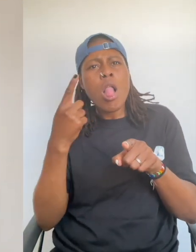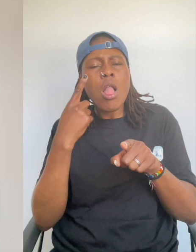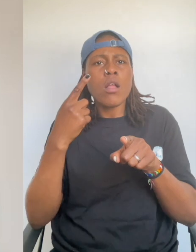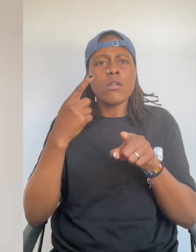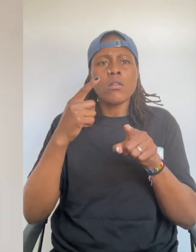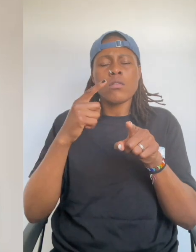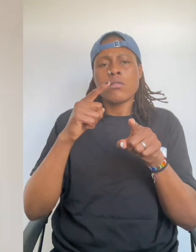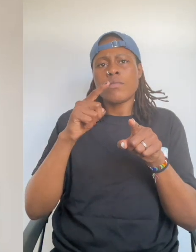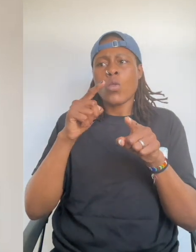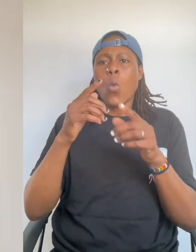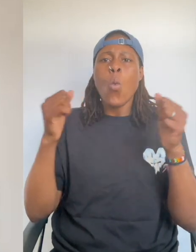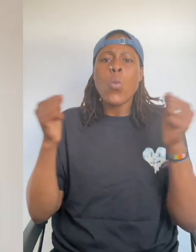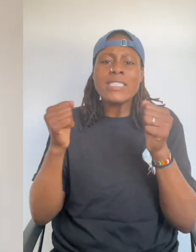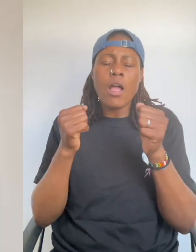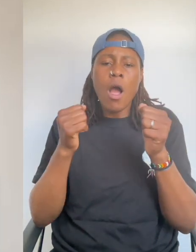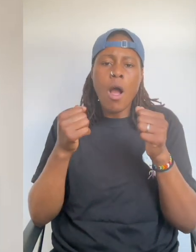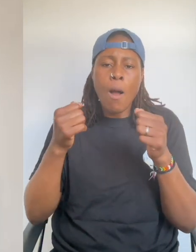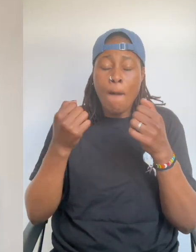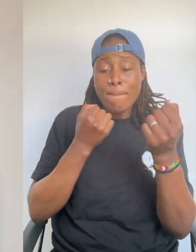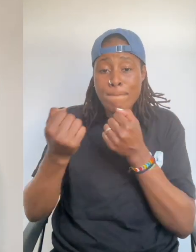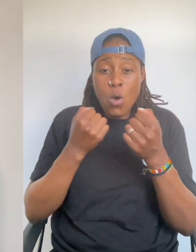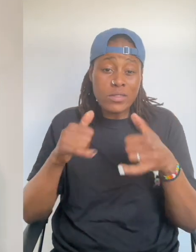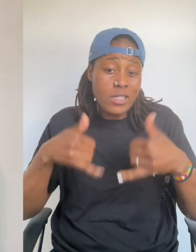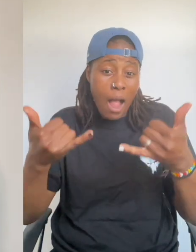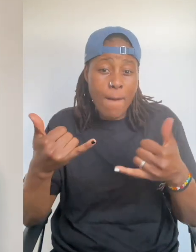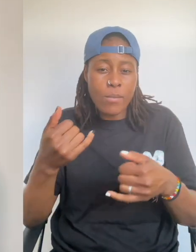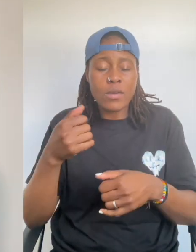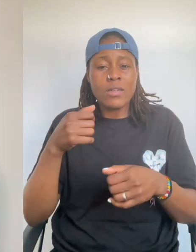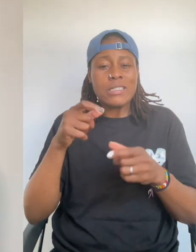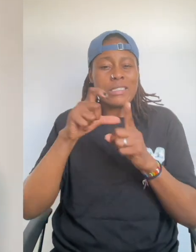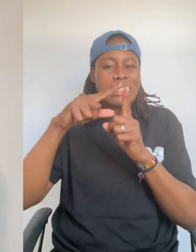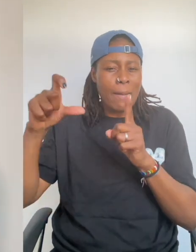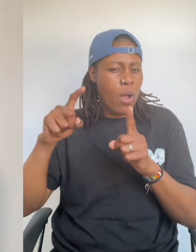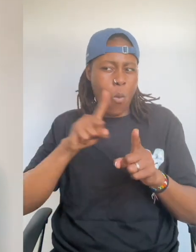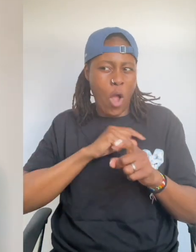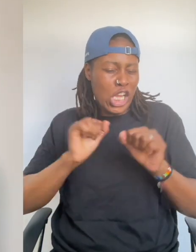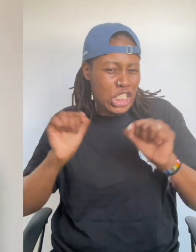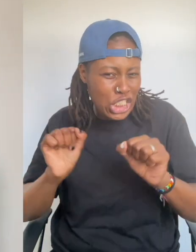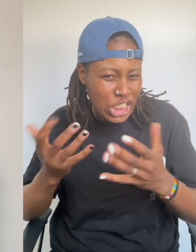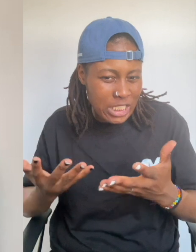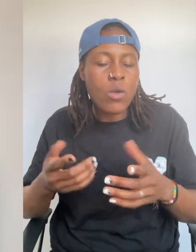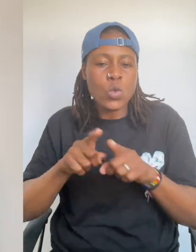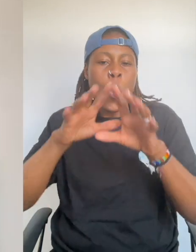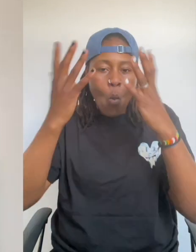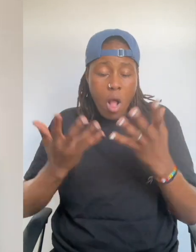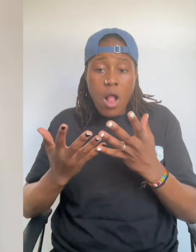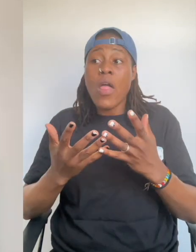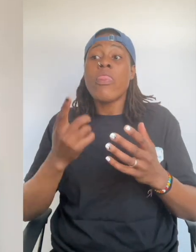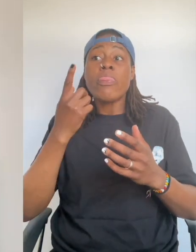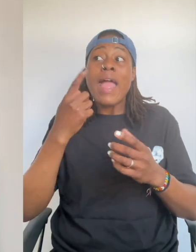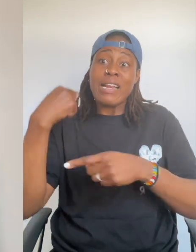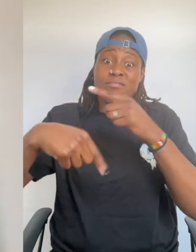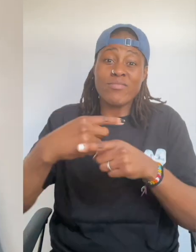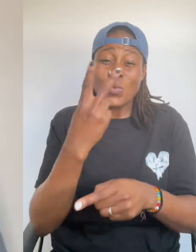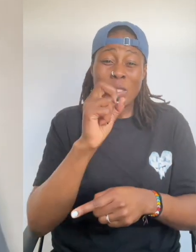be nice to close the year like that. And then that will bring us into 2026. So Who knows?